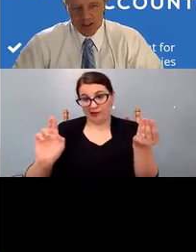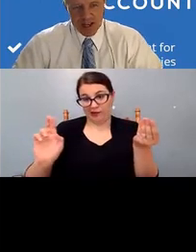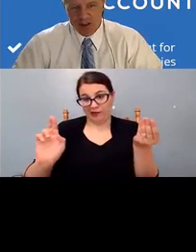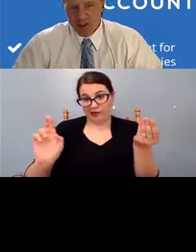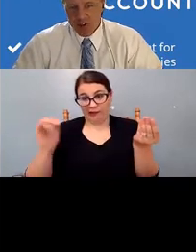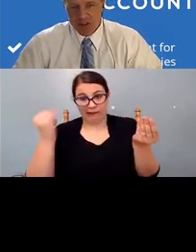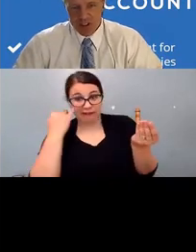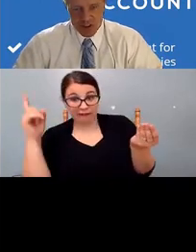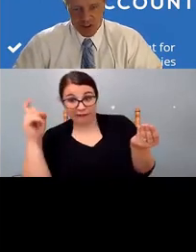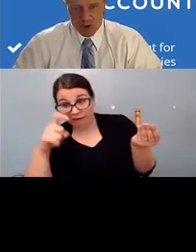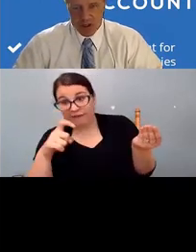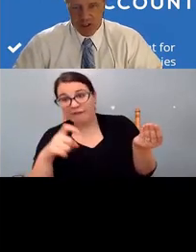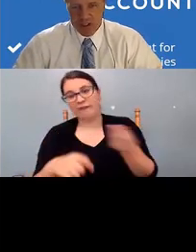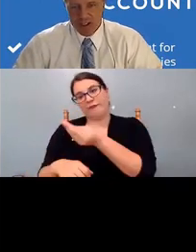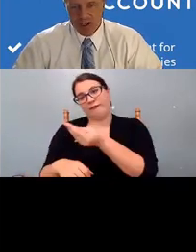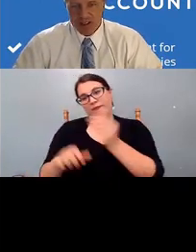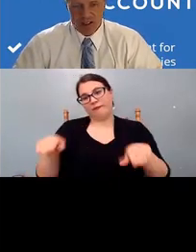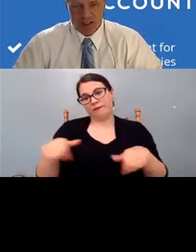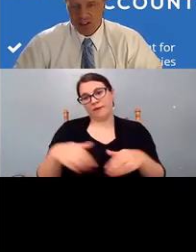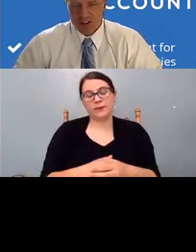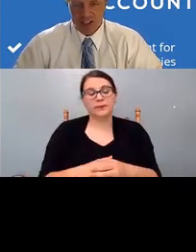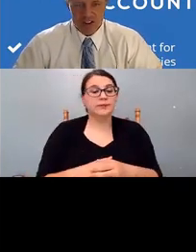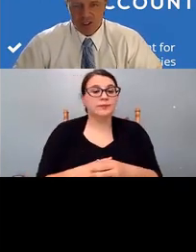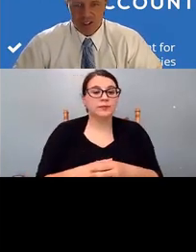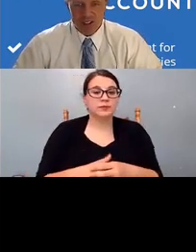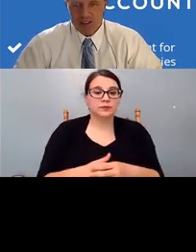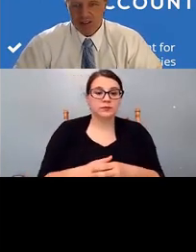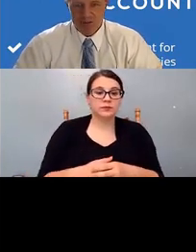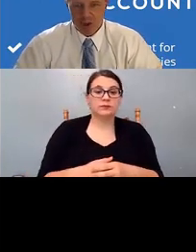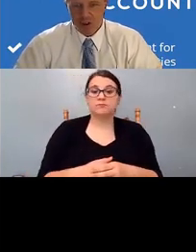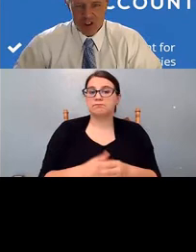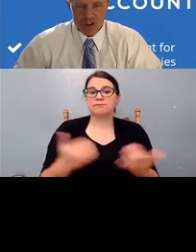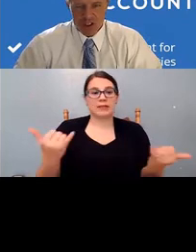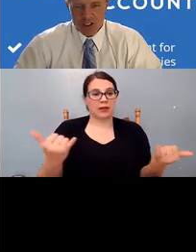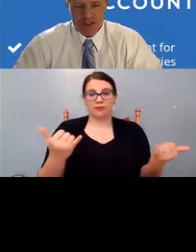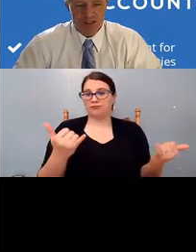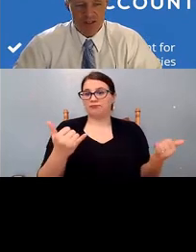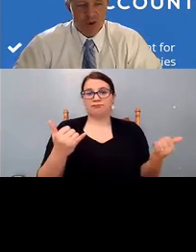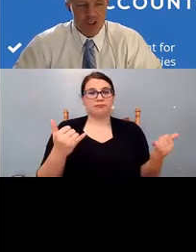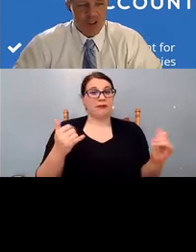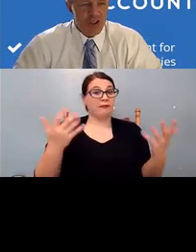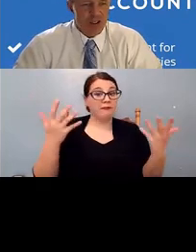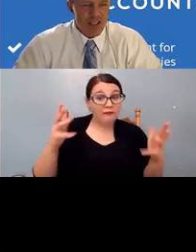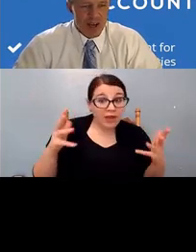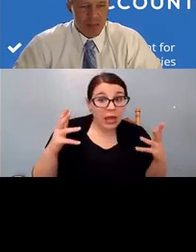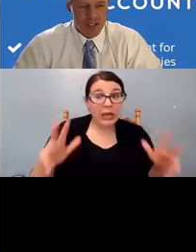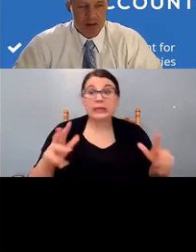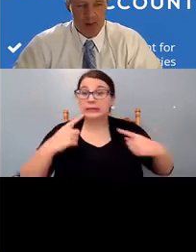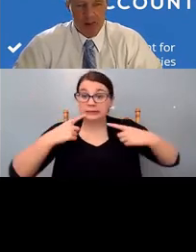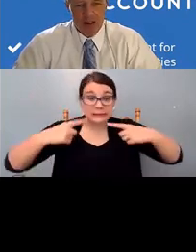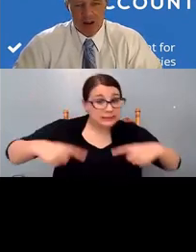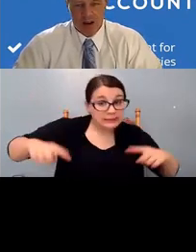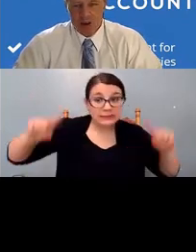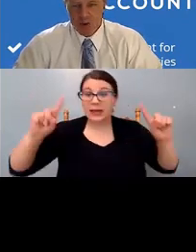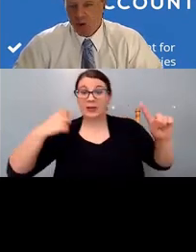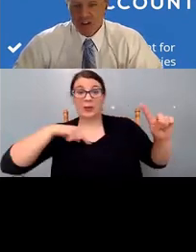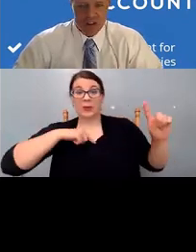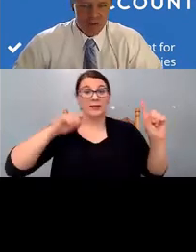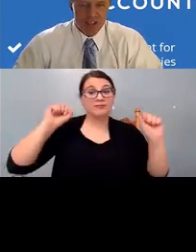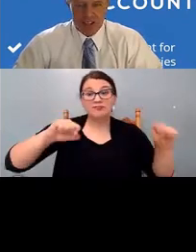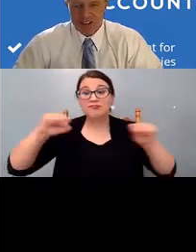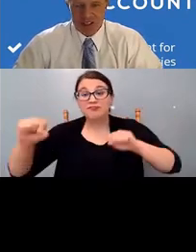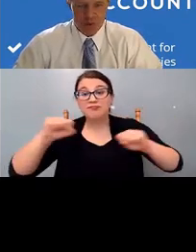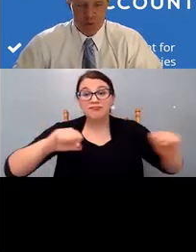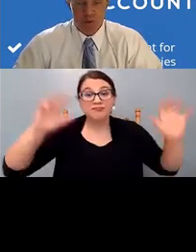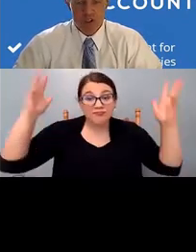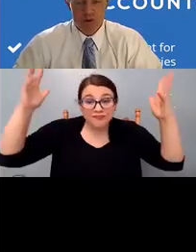Next, after you finish that enrollment, you get that success screen and we're all cheering and for you and happy. What are some of